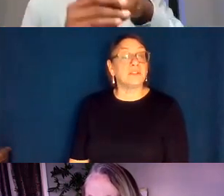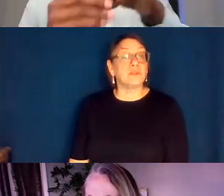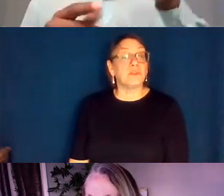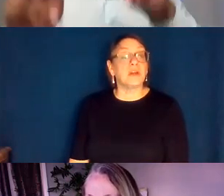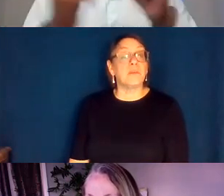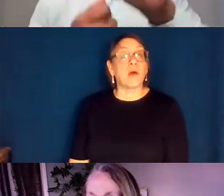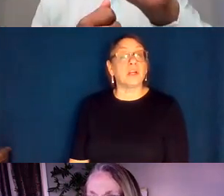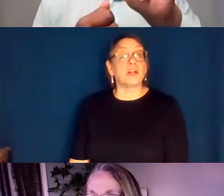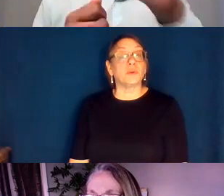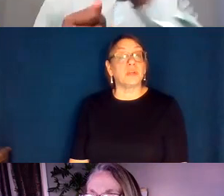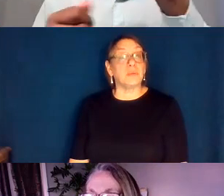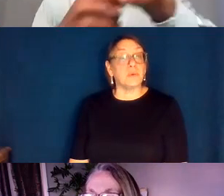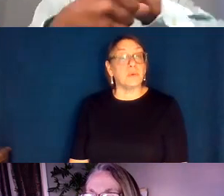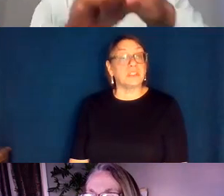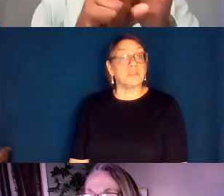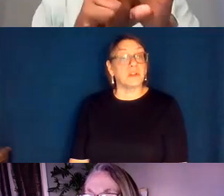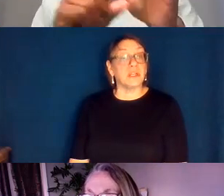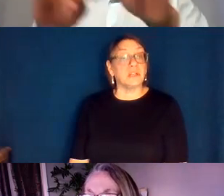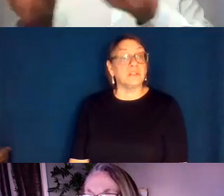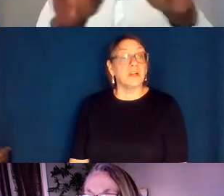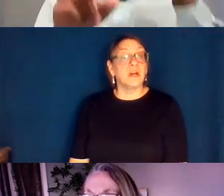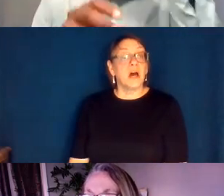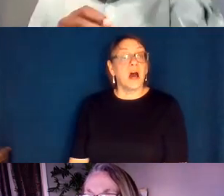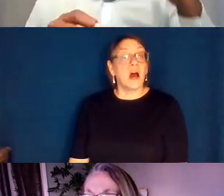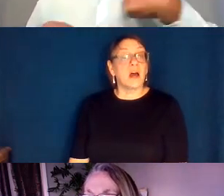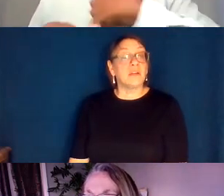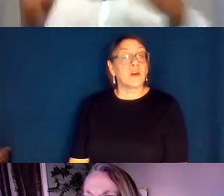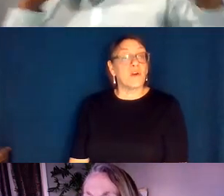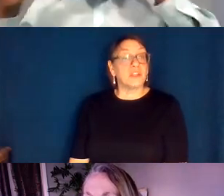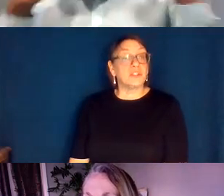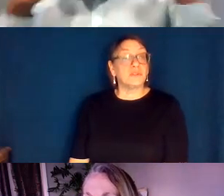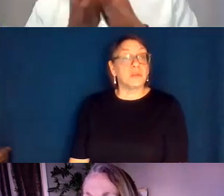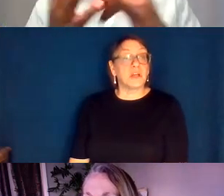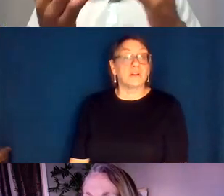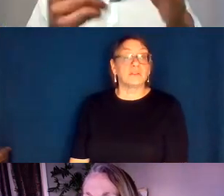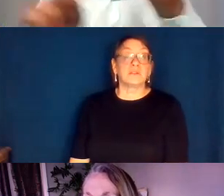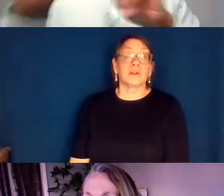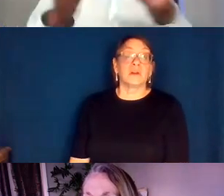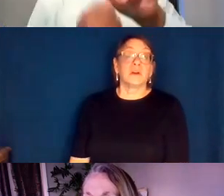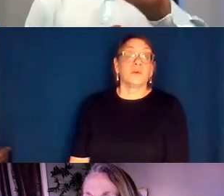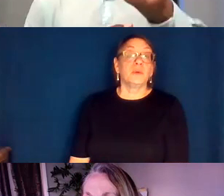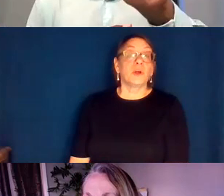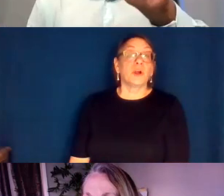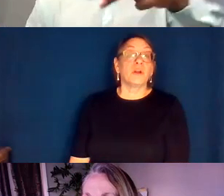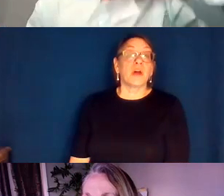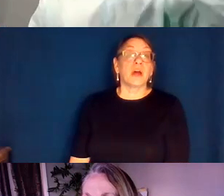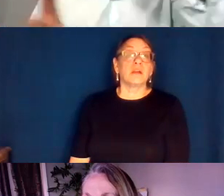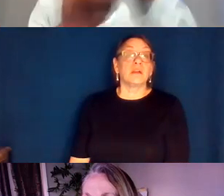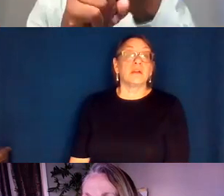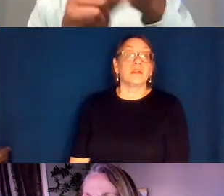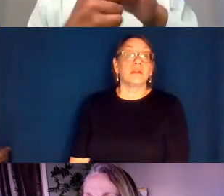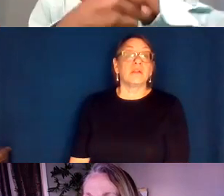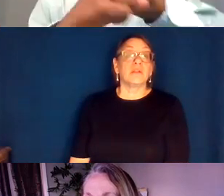plan to think about including people with disabilities in the COVID issues? Because we've heard